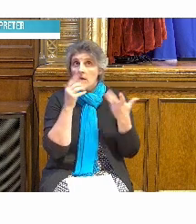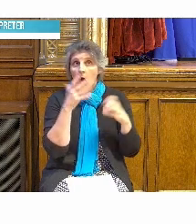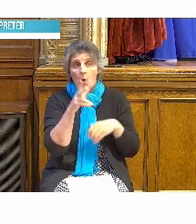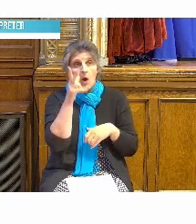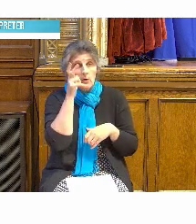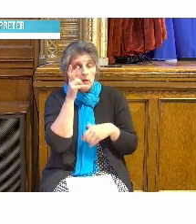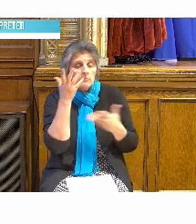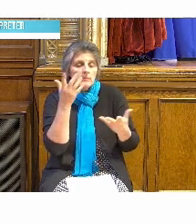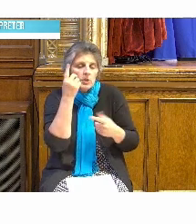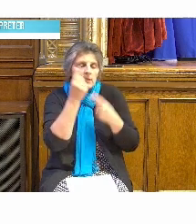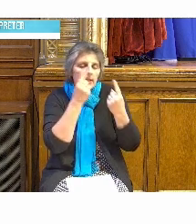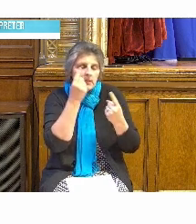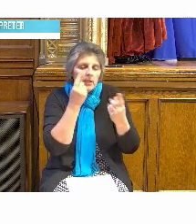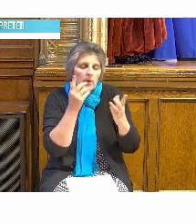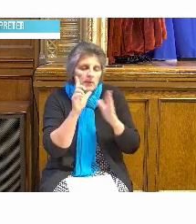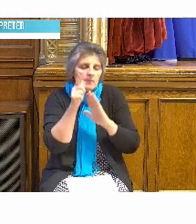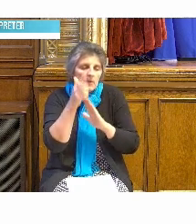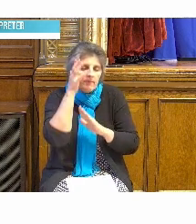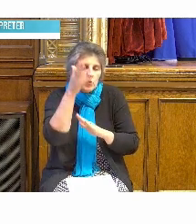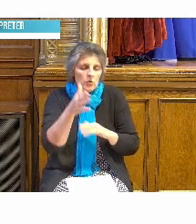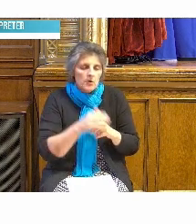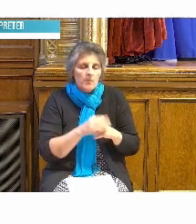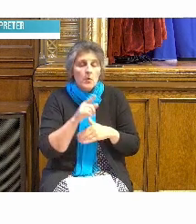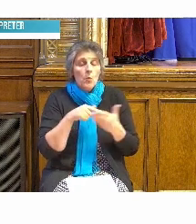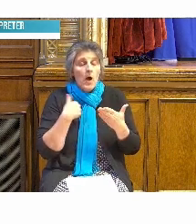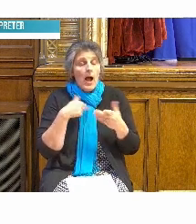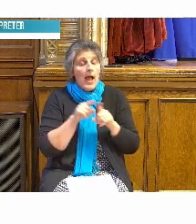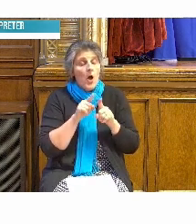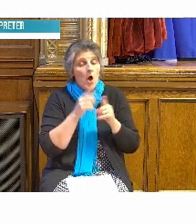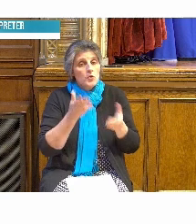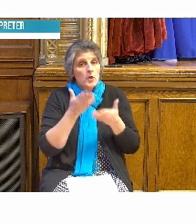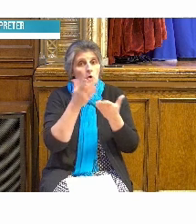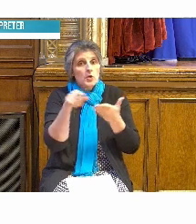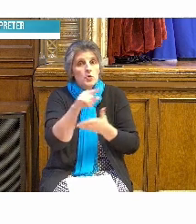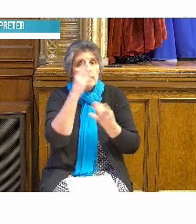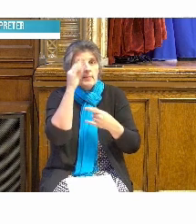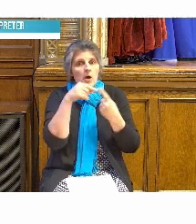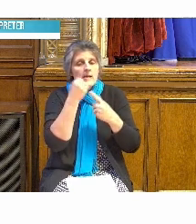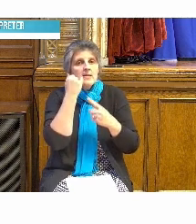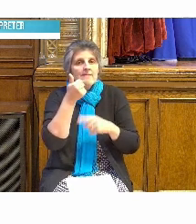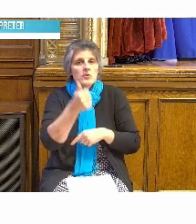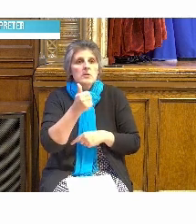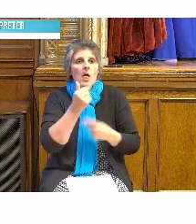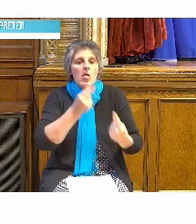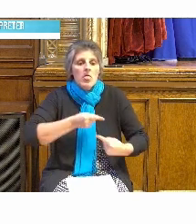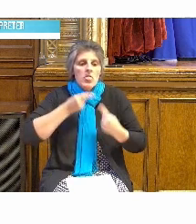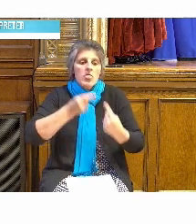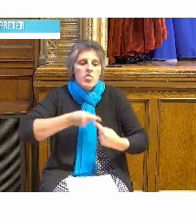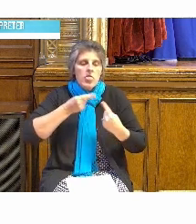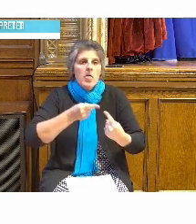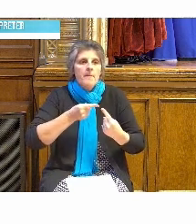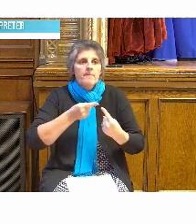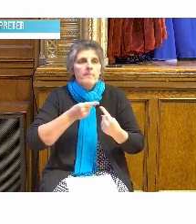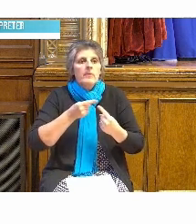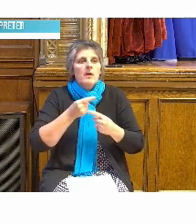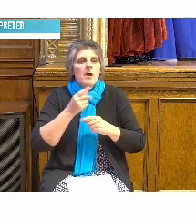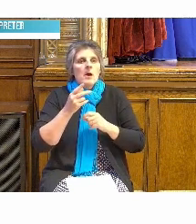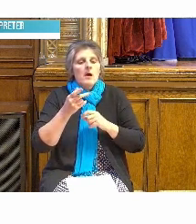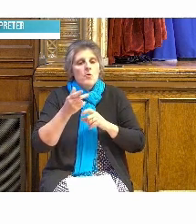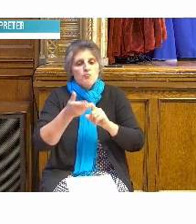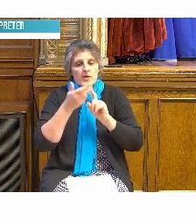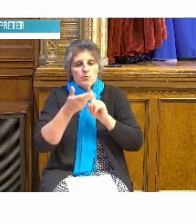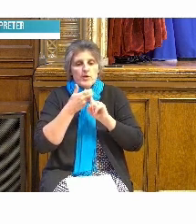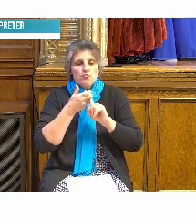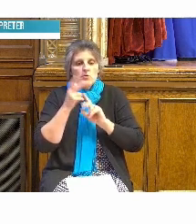consideration. What I would encourage us to also think about is that if you're having difficulty getting people to business